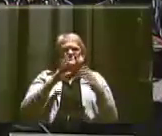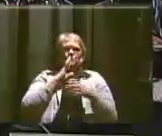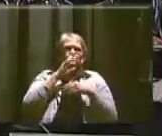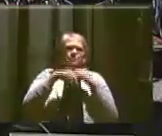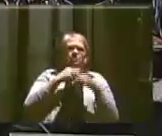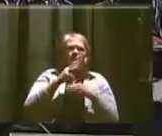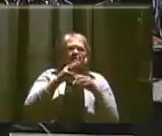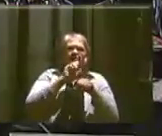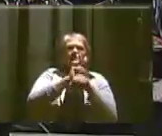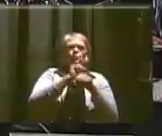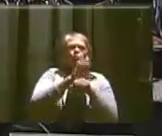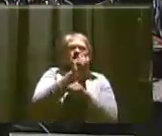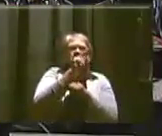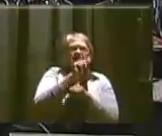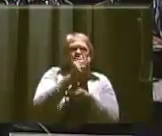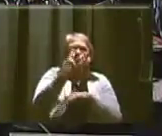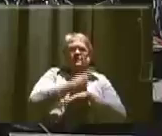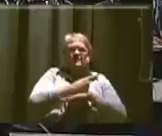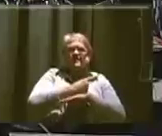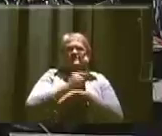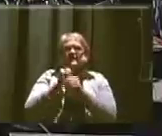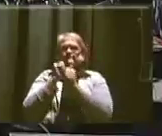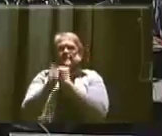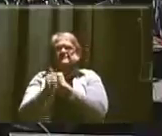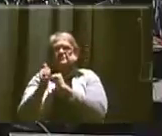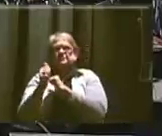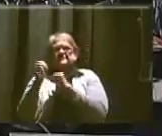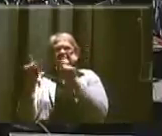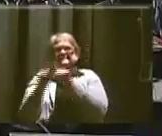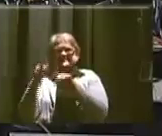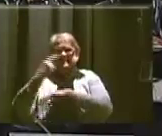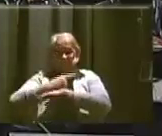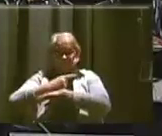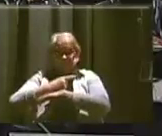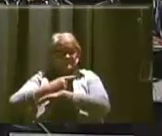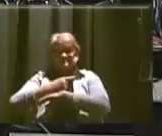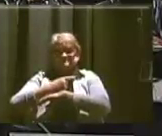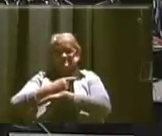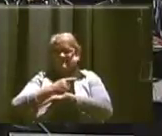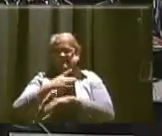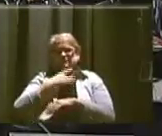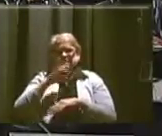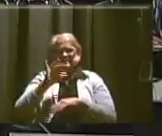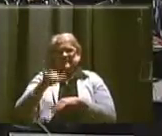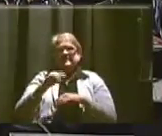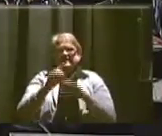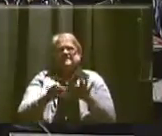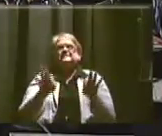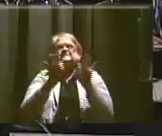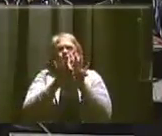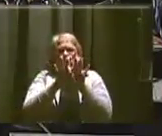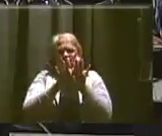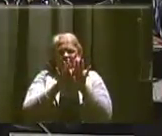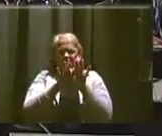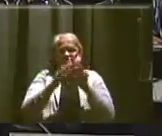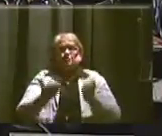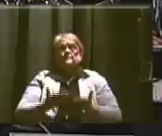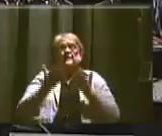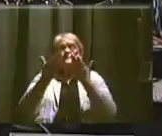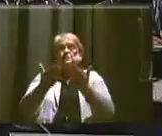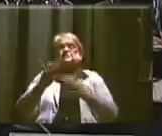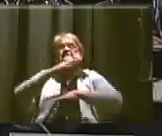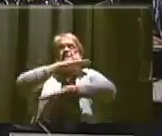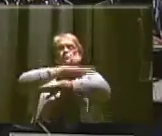session one day and then also pass on it later on that evening. And I do believe this is a very significant issue. Then my motion is that we